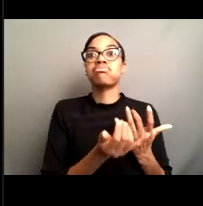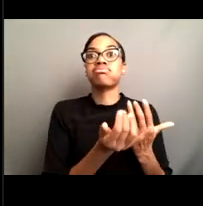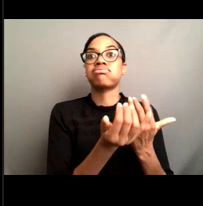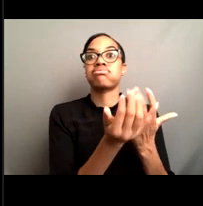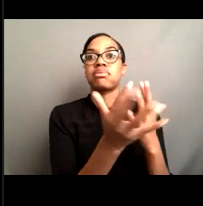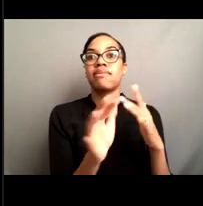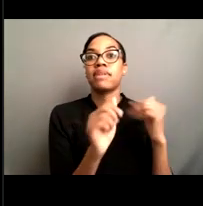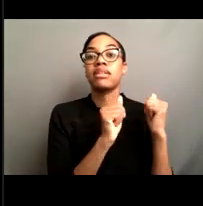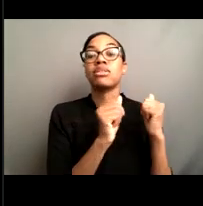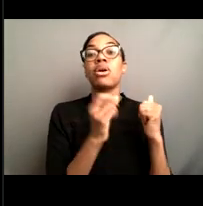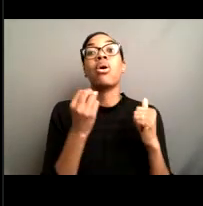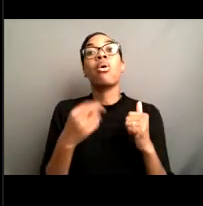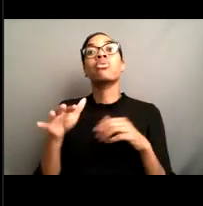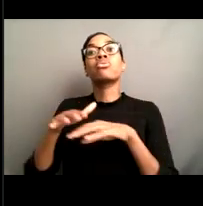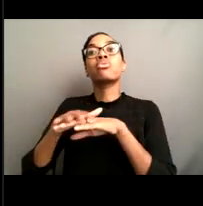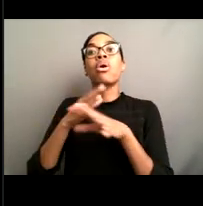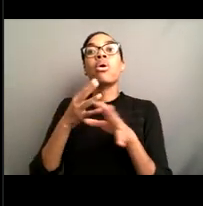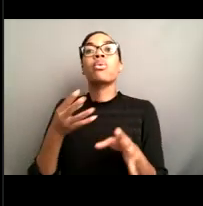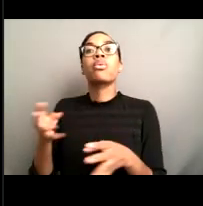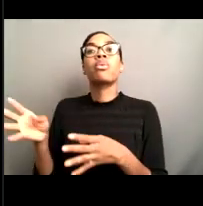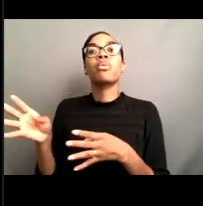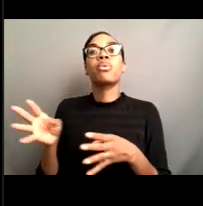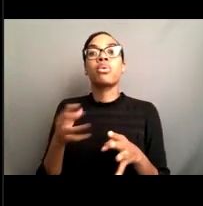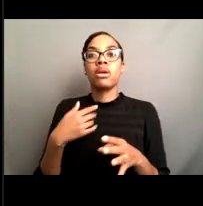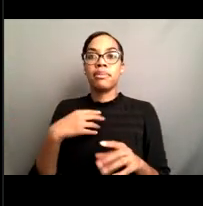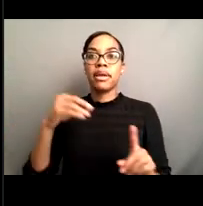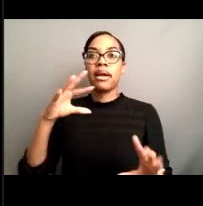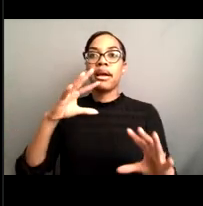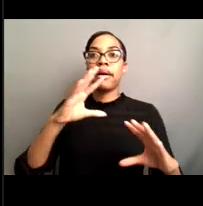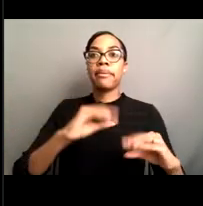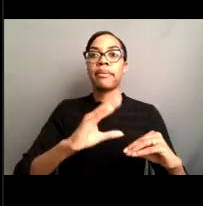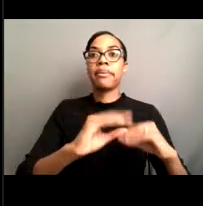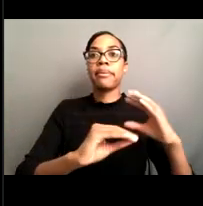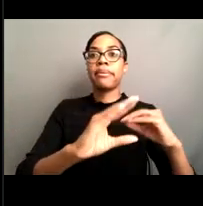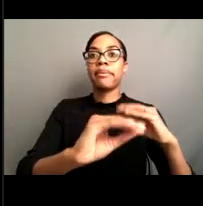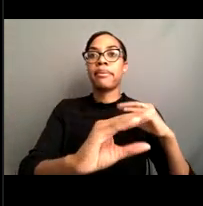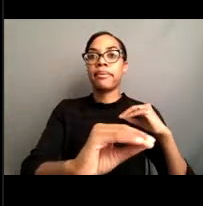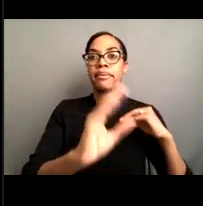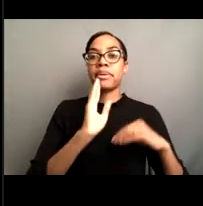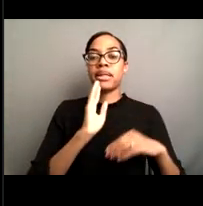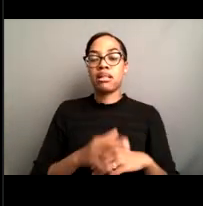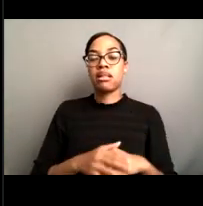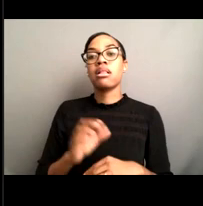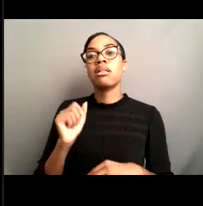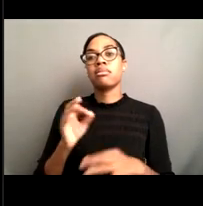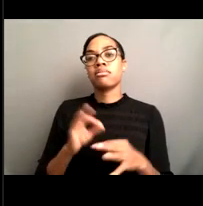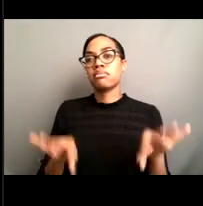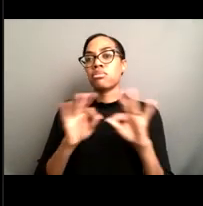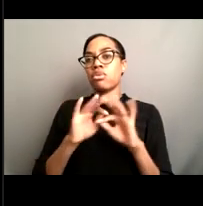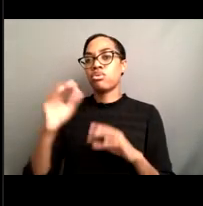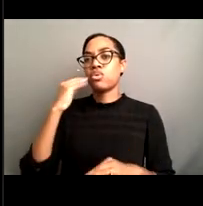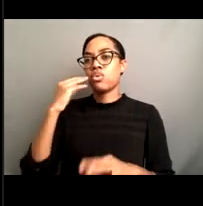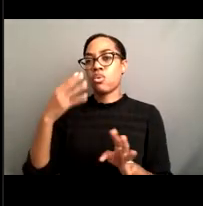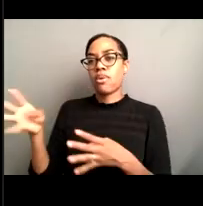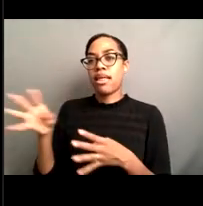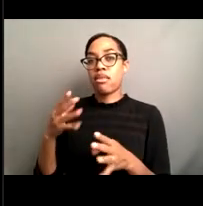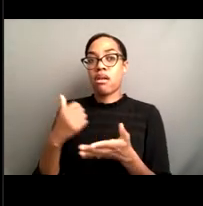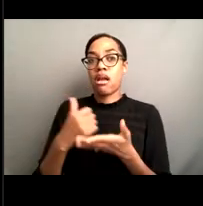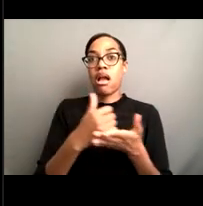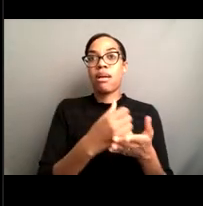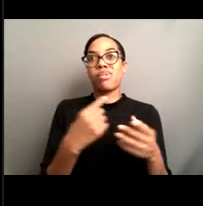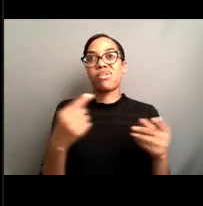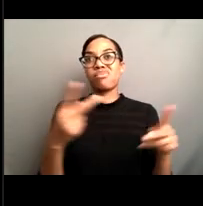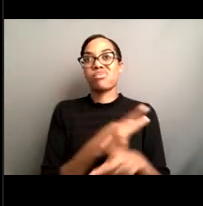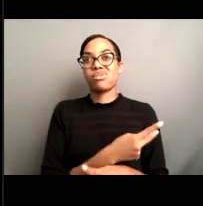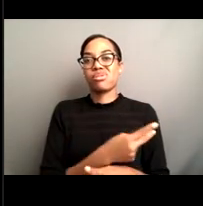out. And so weather balloons are really critical, especially out there, to try to figure out what are the fires going to do. And that's been a big